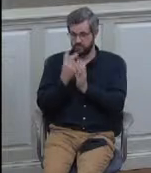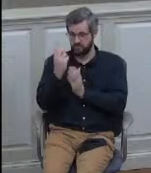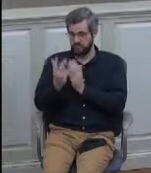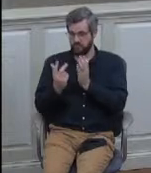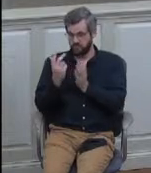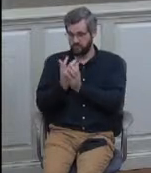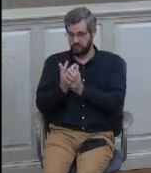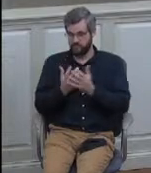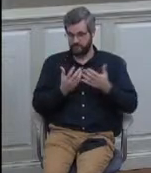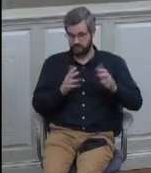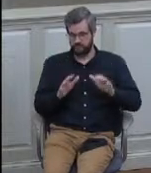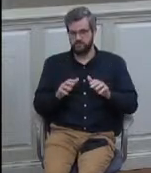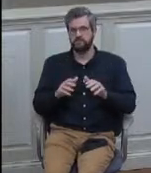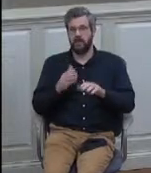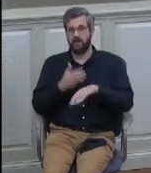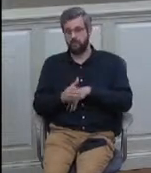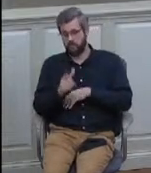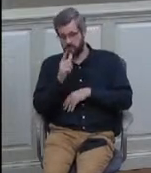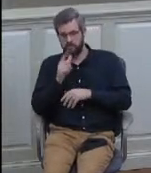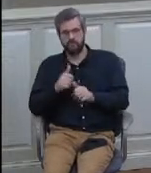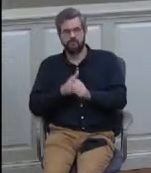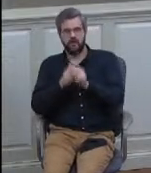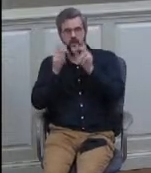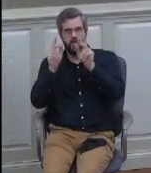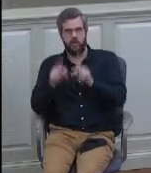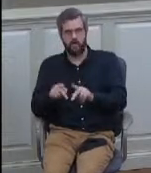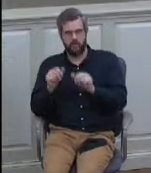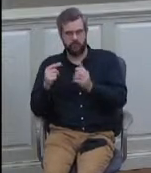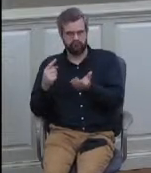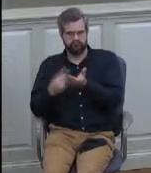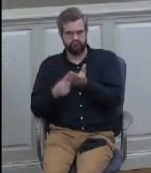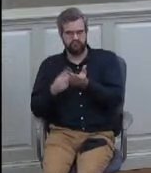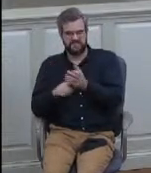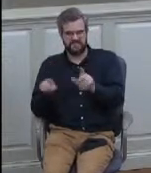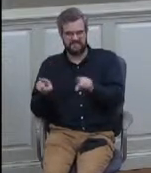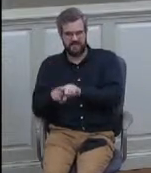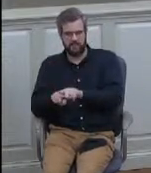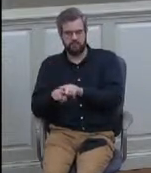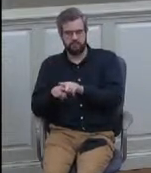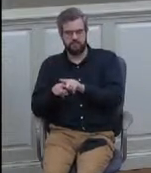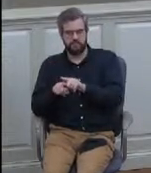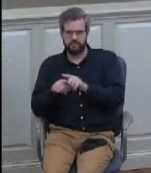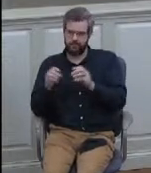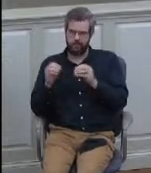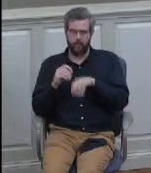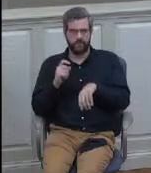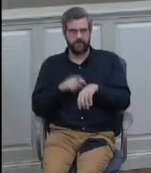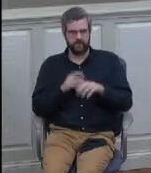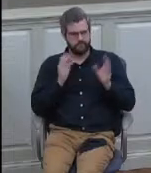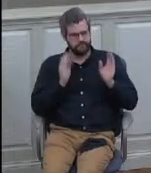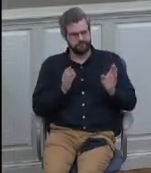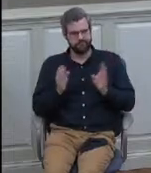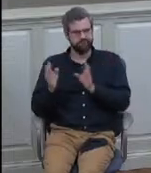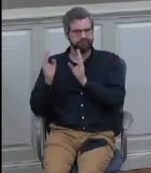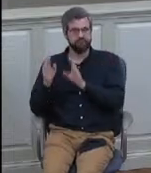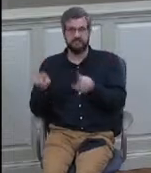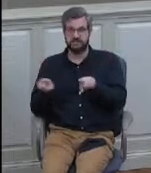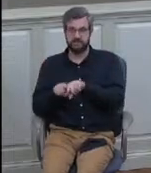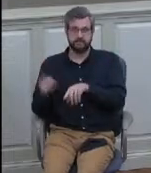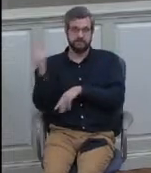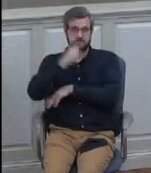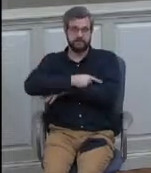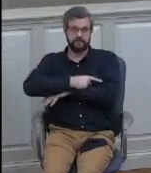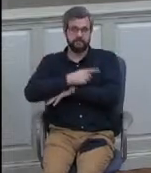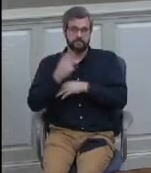have a follow-up after lunch. Some of this same kind of stuff. It just ties up for longer periods of time on the same day to where